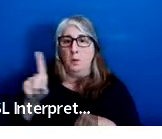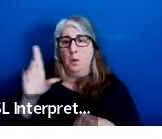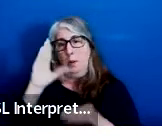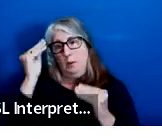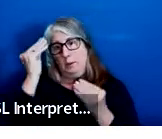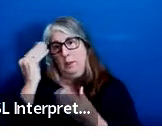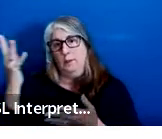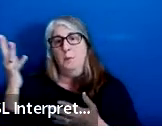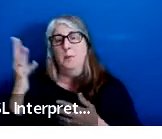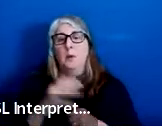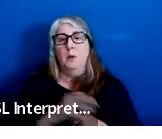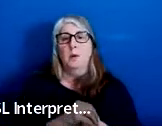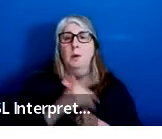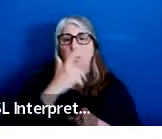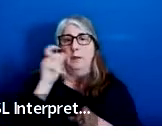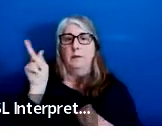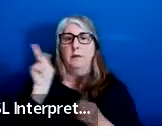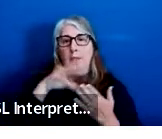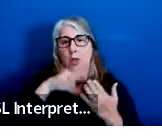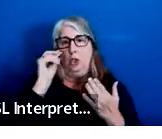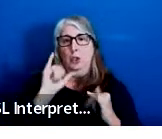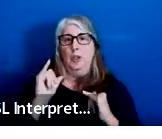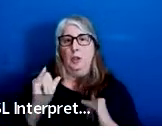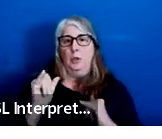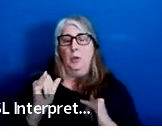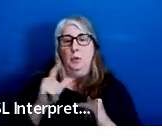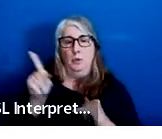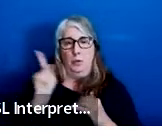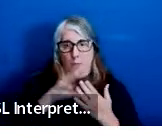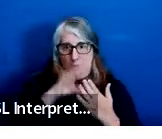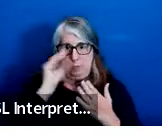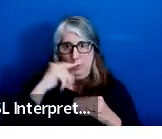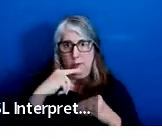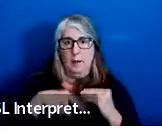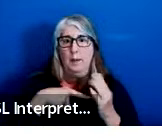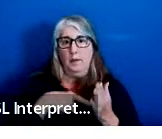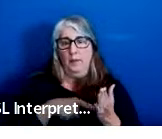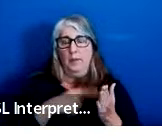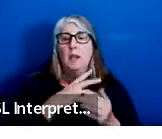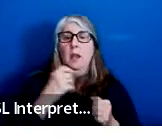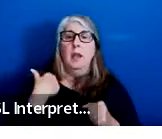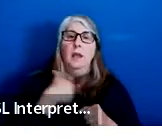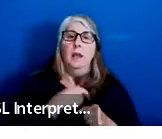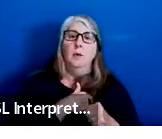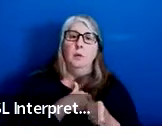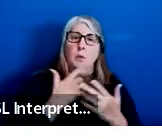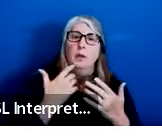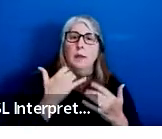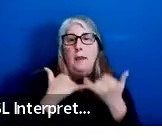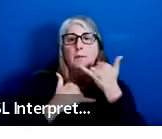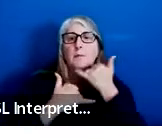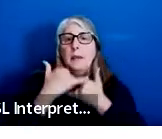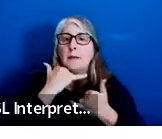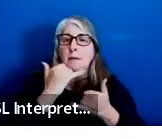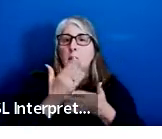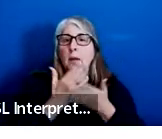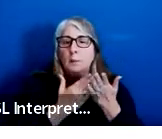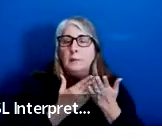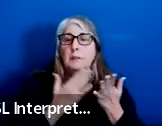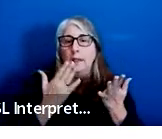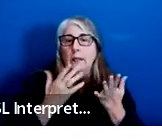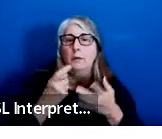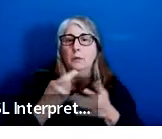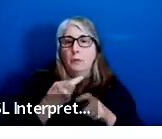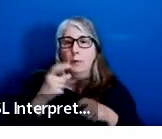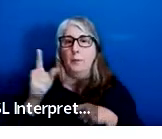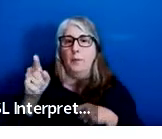hauler, because they're learning also. So they are also learning about this, and we have seen some mistakes here and there from our haulers,